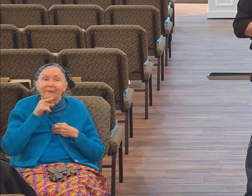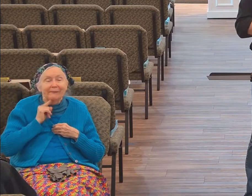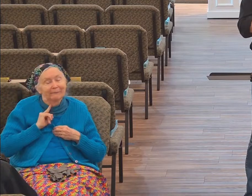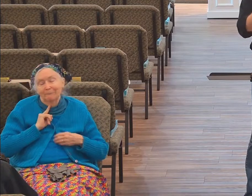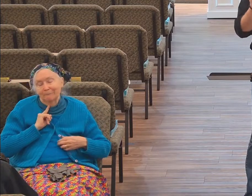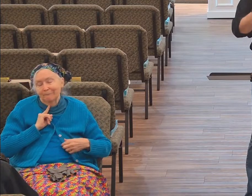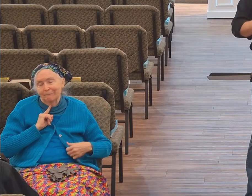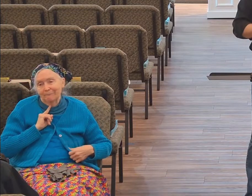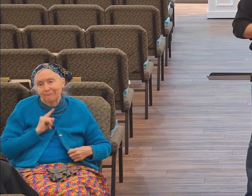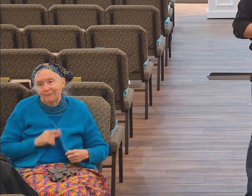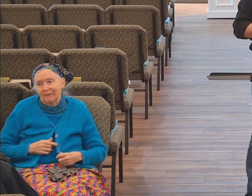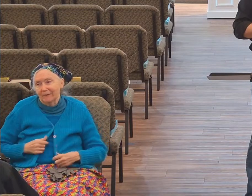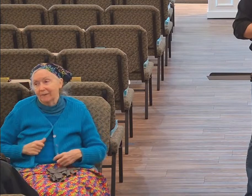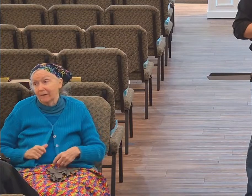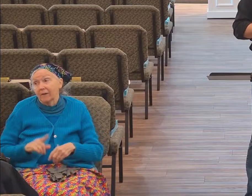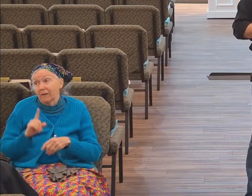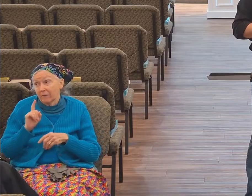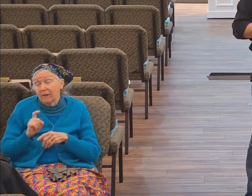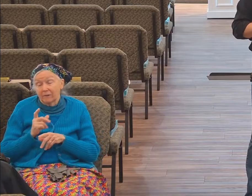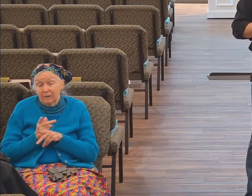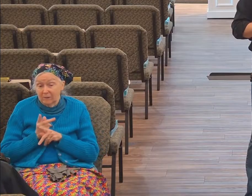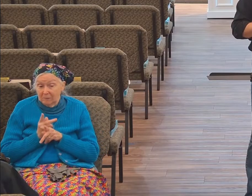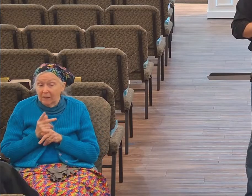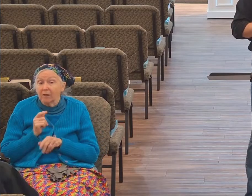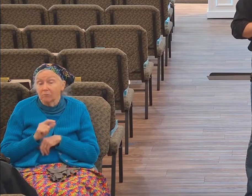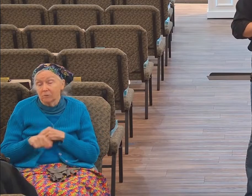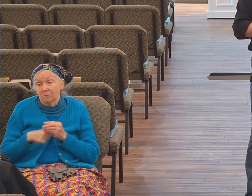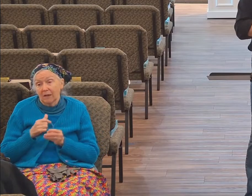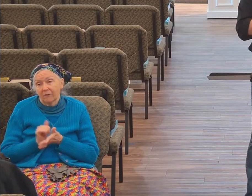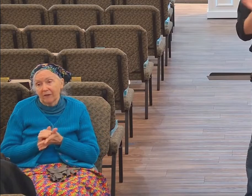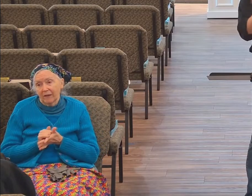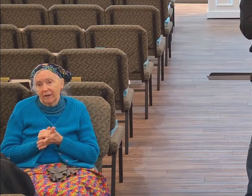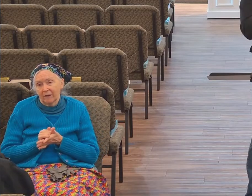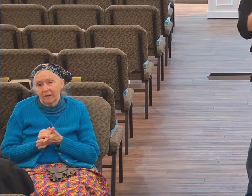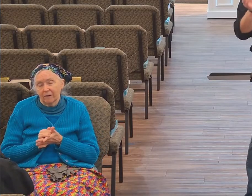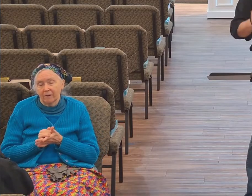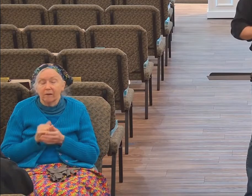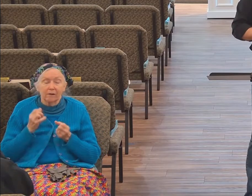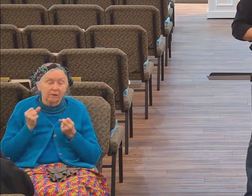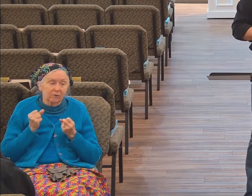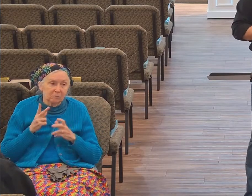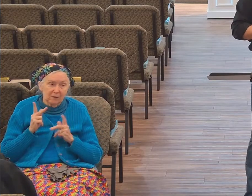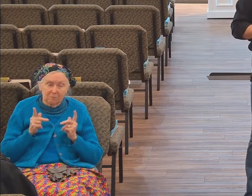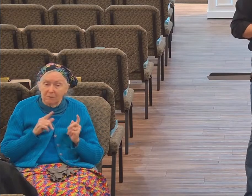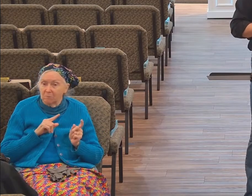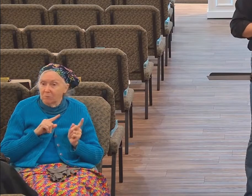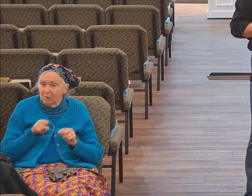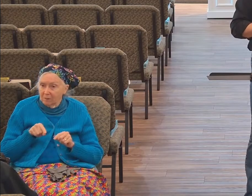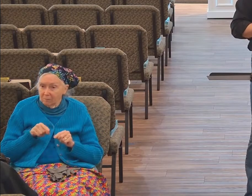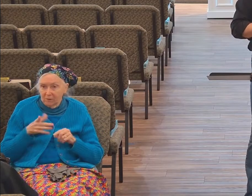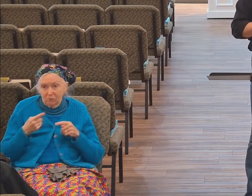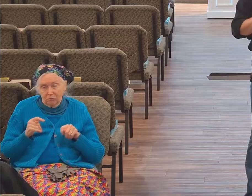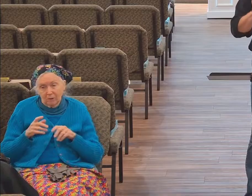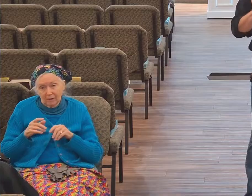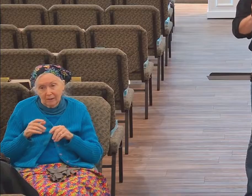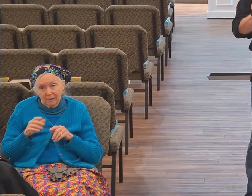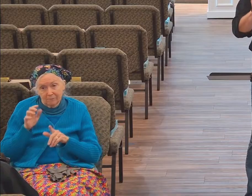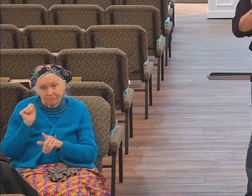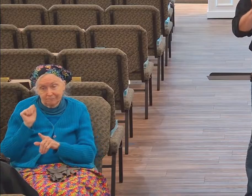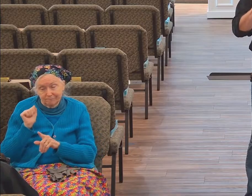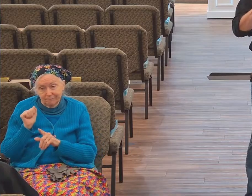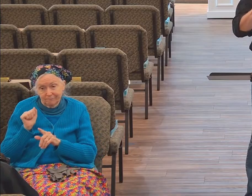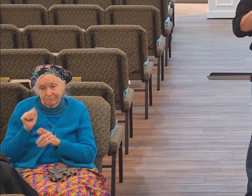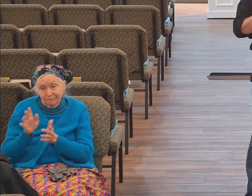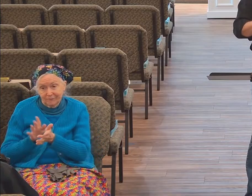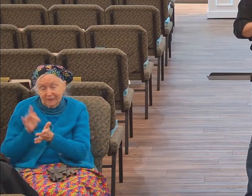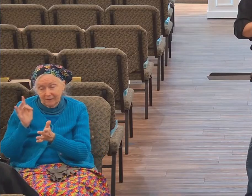which would be the thing that they had to be so cautious about, right? With all these people like Paul coming through. So your